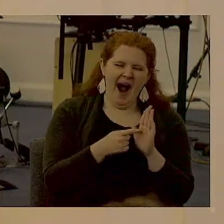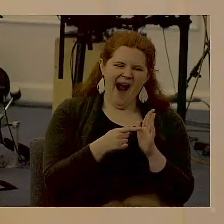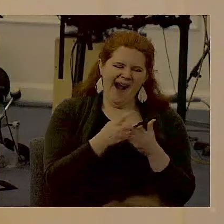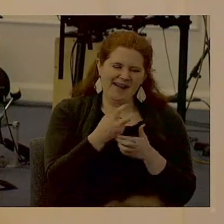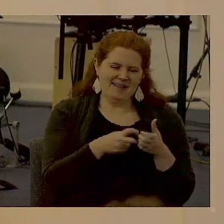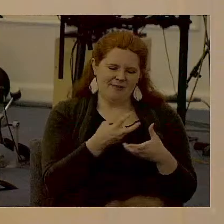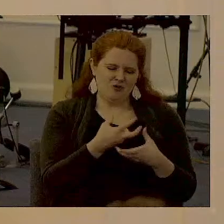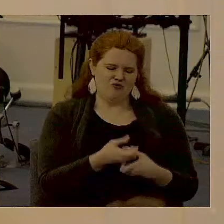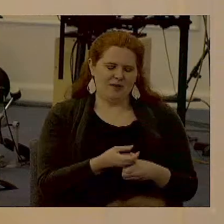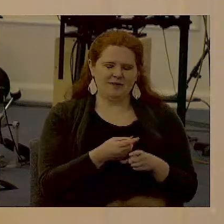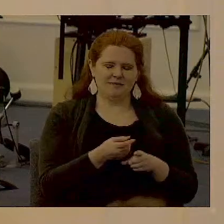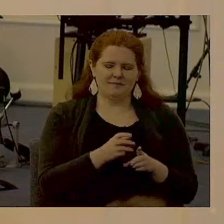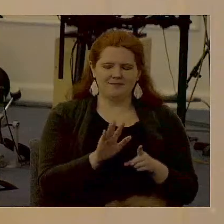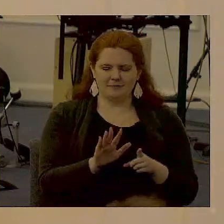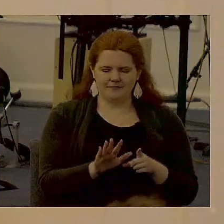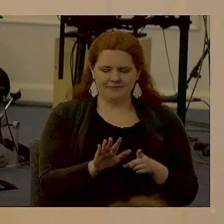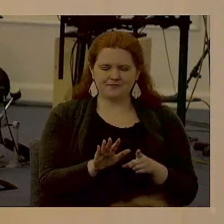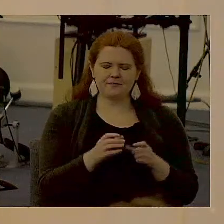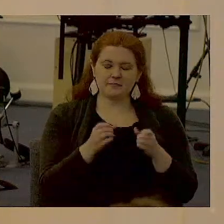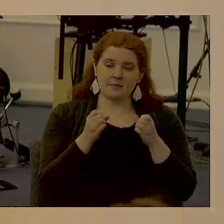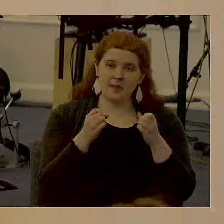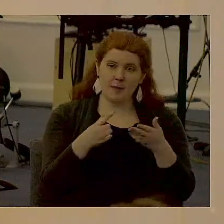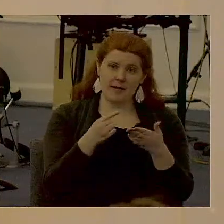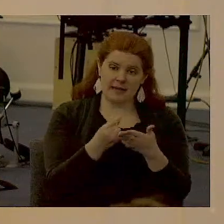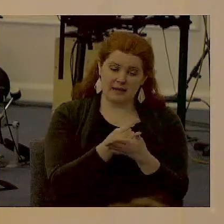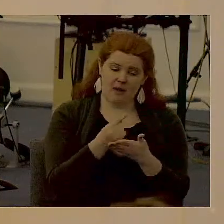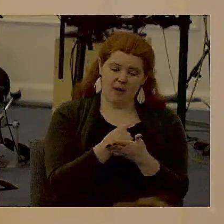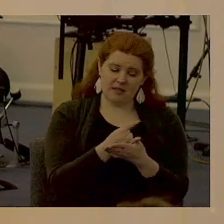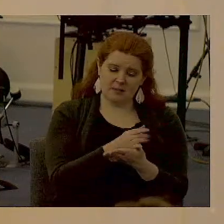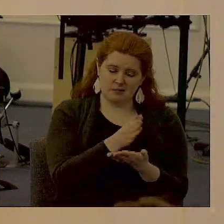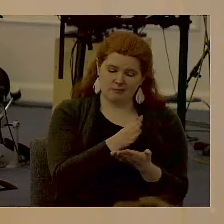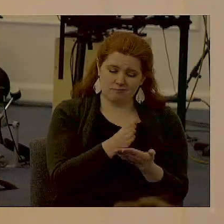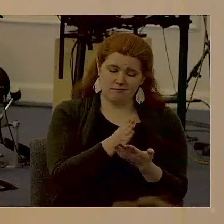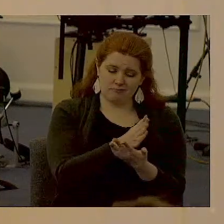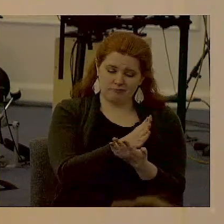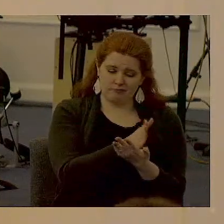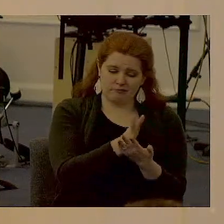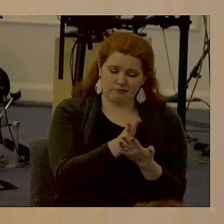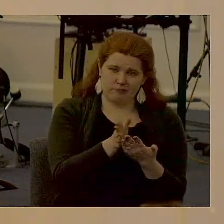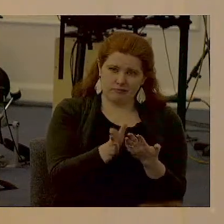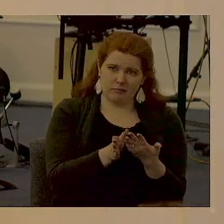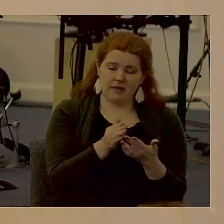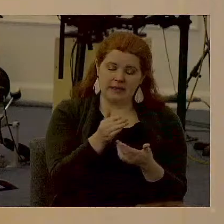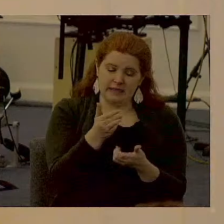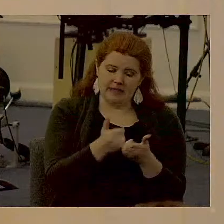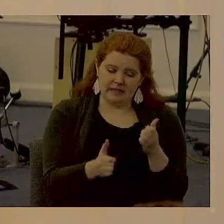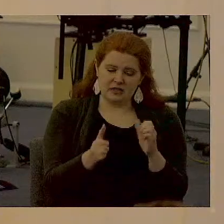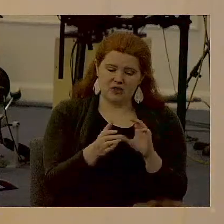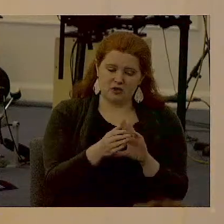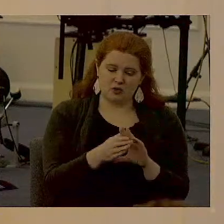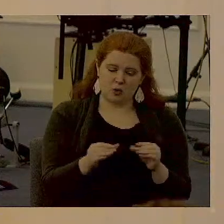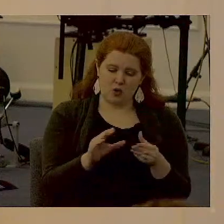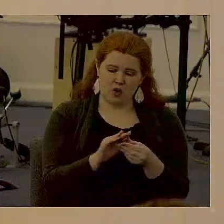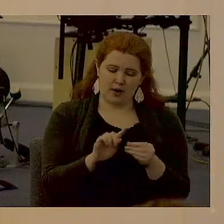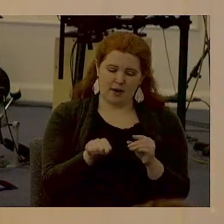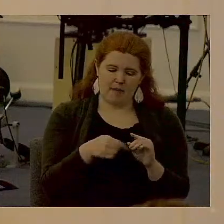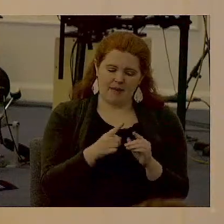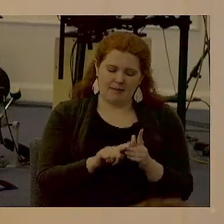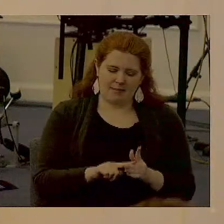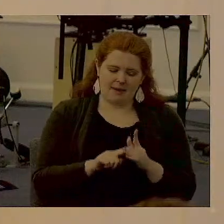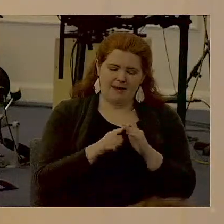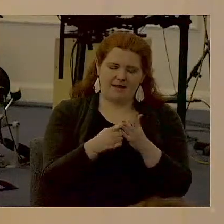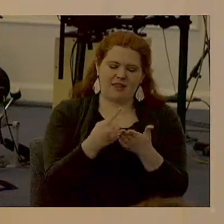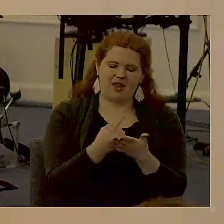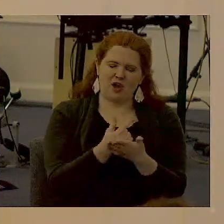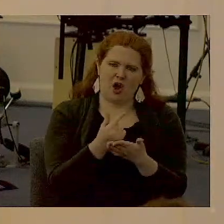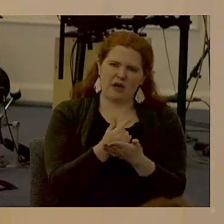trust. Because there are multiple gospel accounts, and in each one of the gospel accounts, the story of the beginning of the